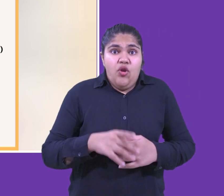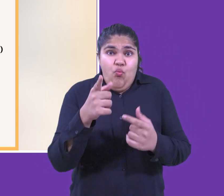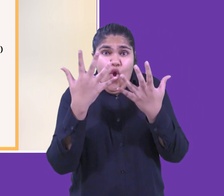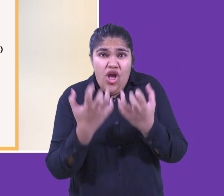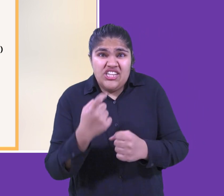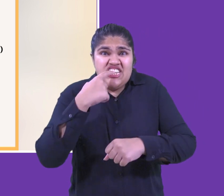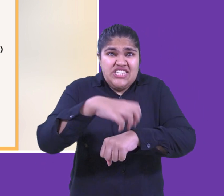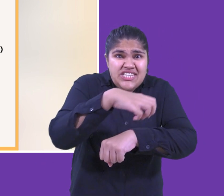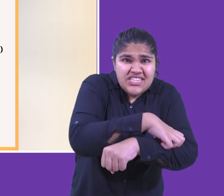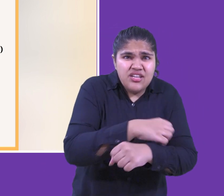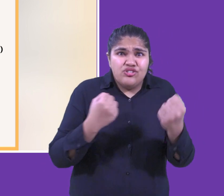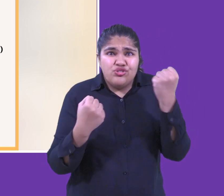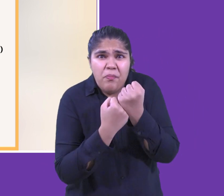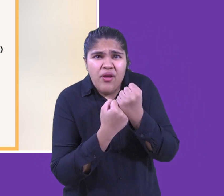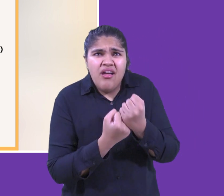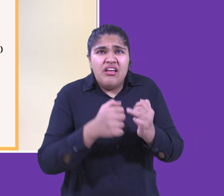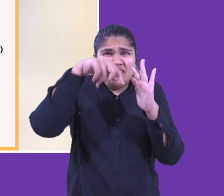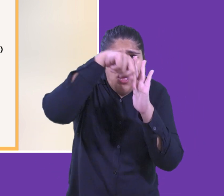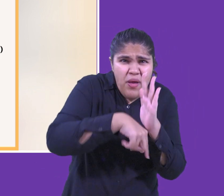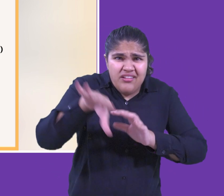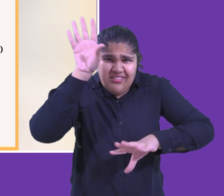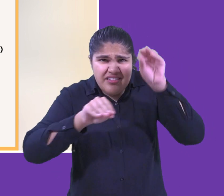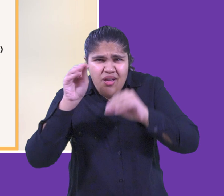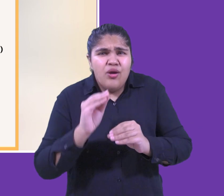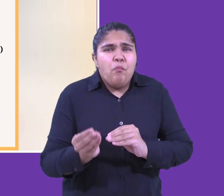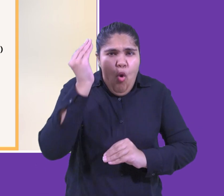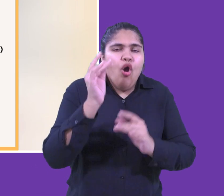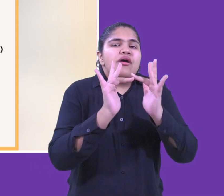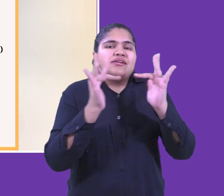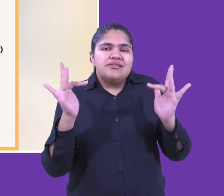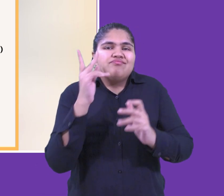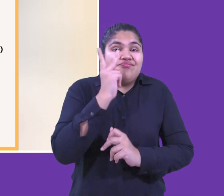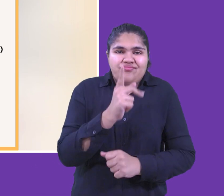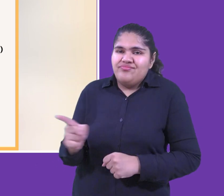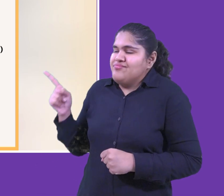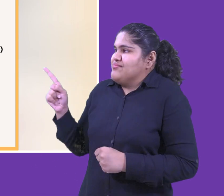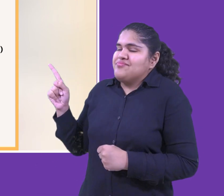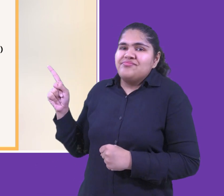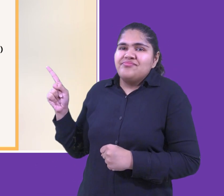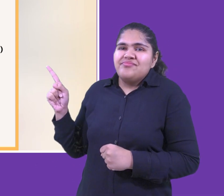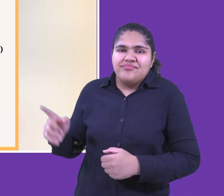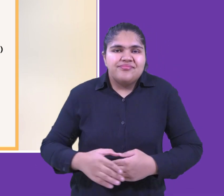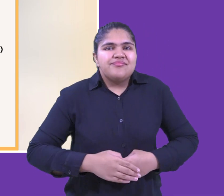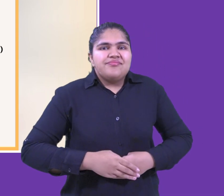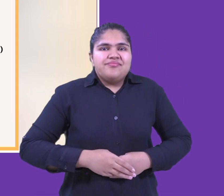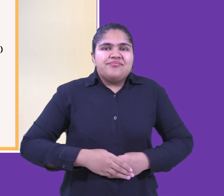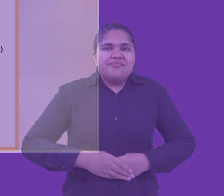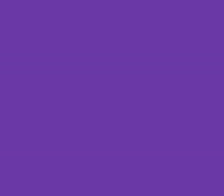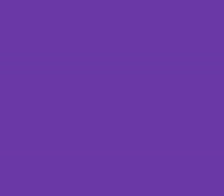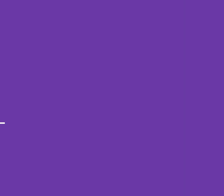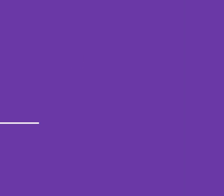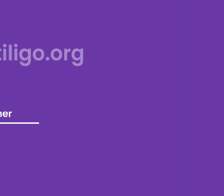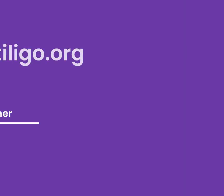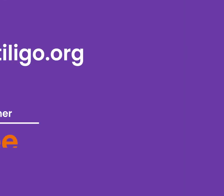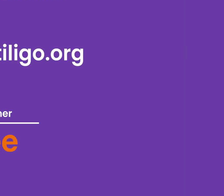Thank you. To know more about Support Vitiligo, visit us at www.supportvitiligo.org.